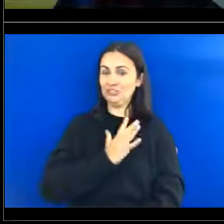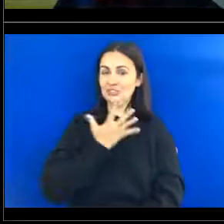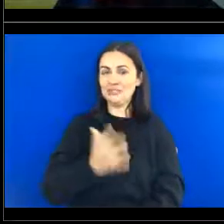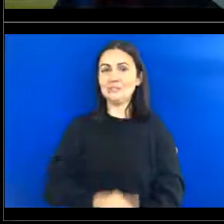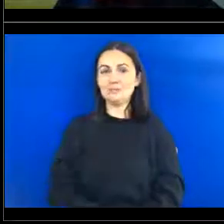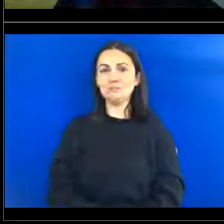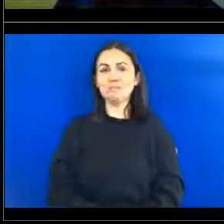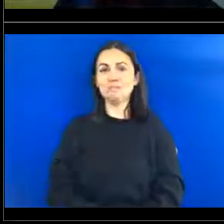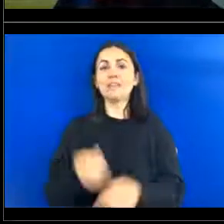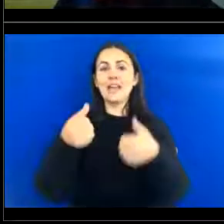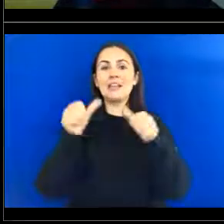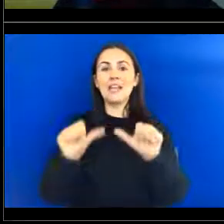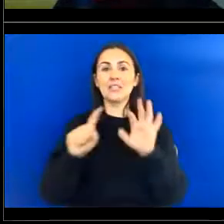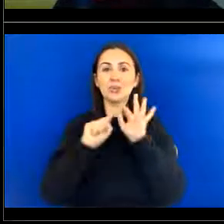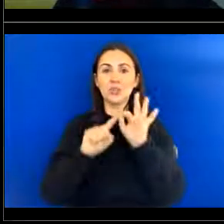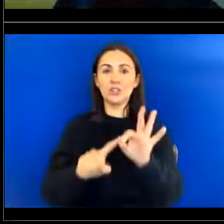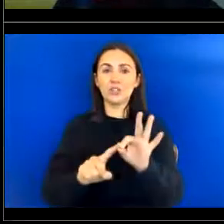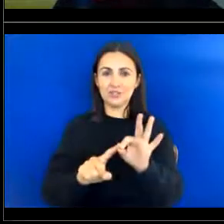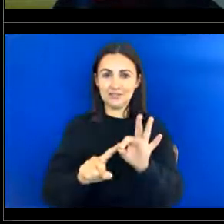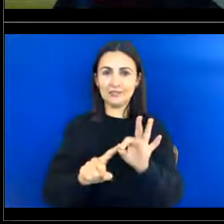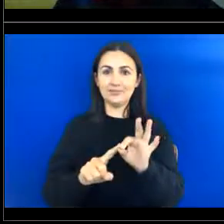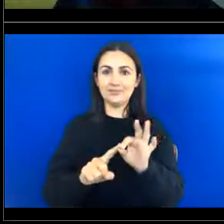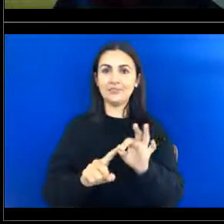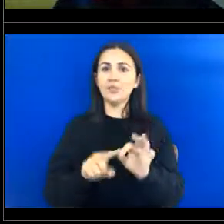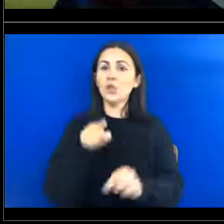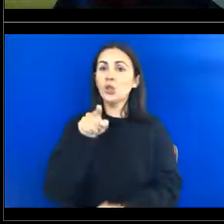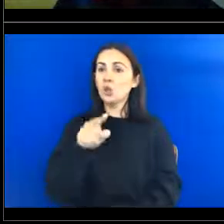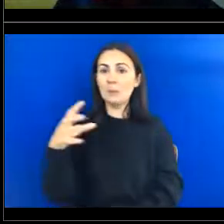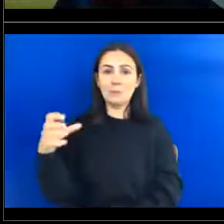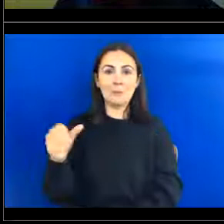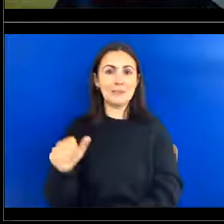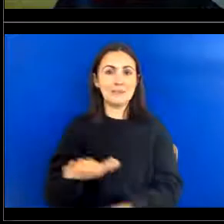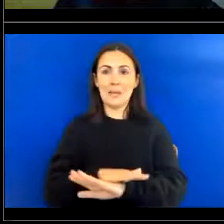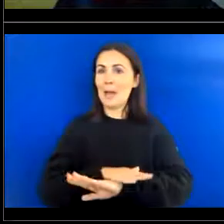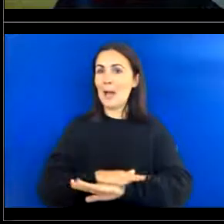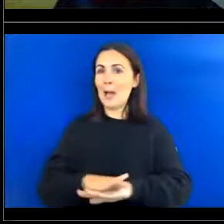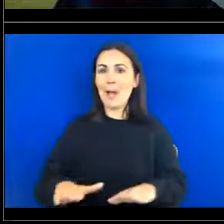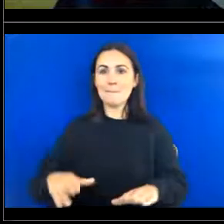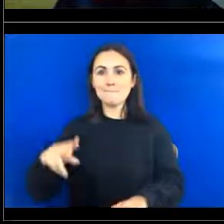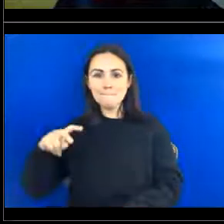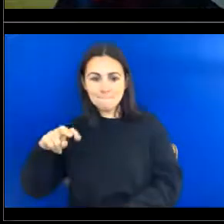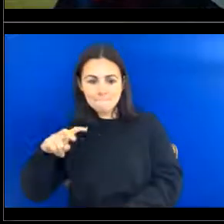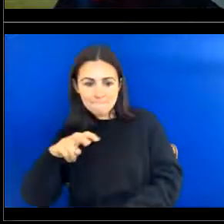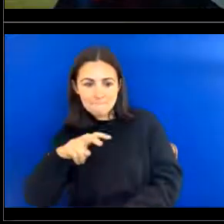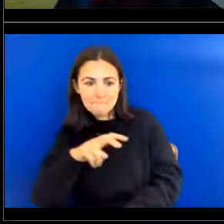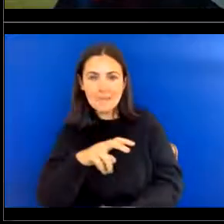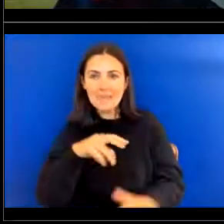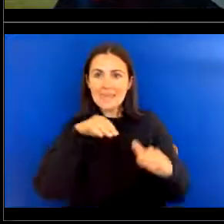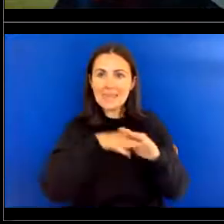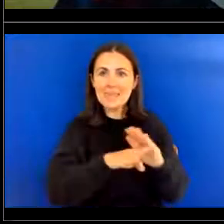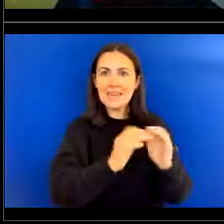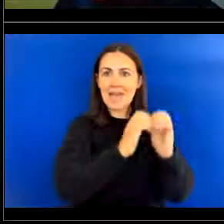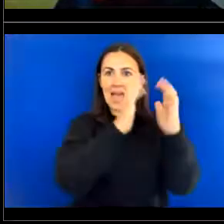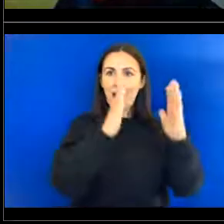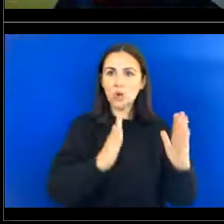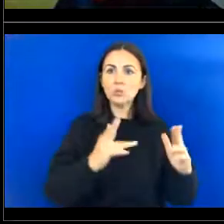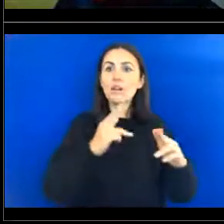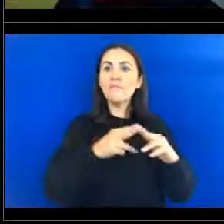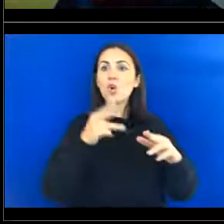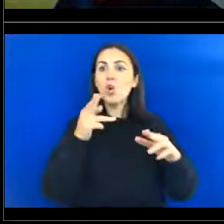Our next poll is about it's important not to trespass onto your neighbour's property if pruning or removing